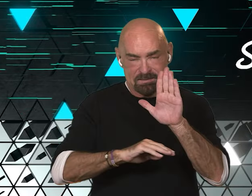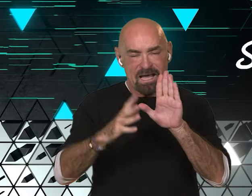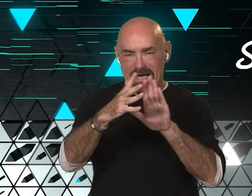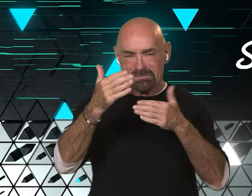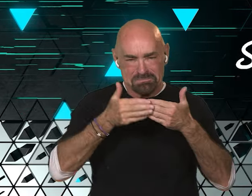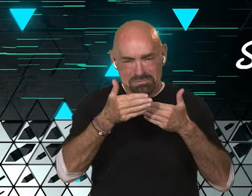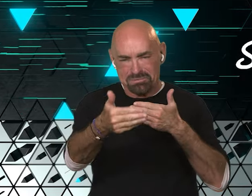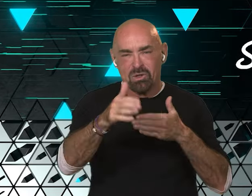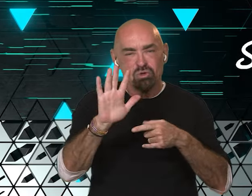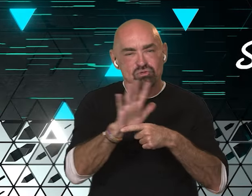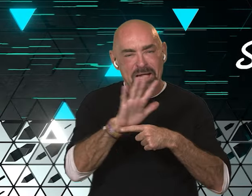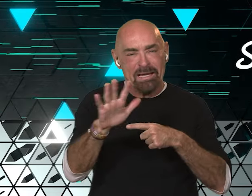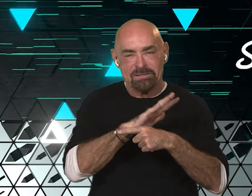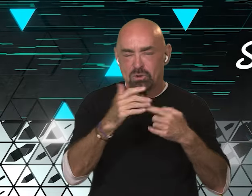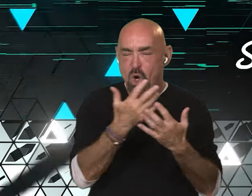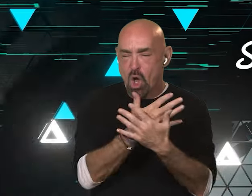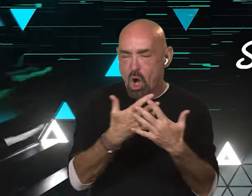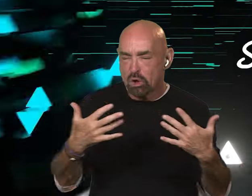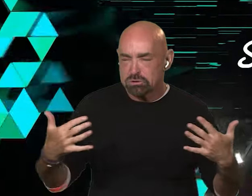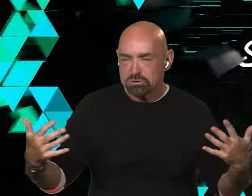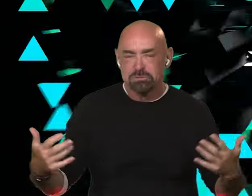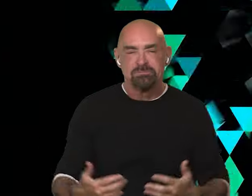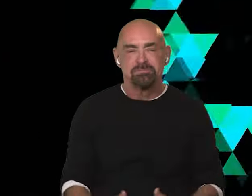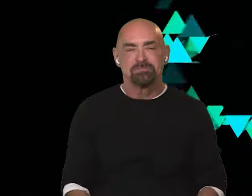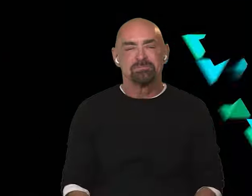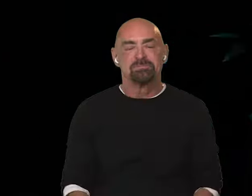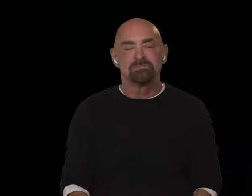got a sweep of exciting trailers coming up next.